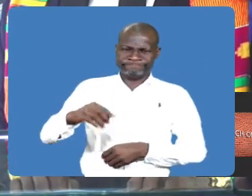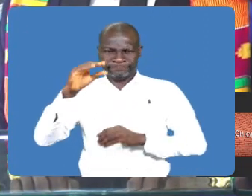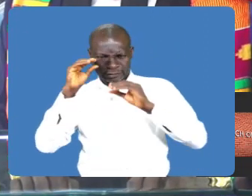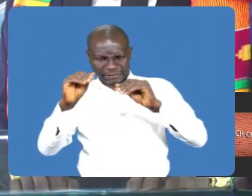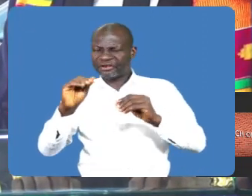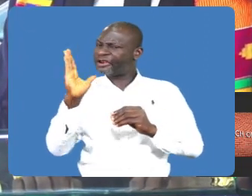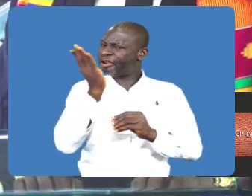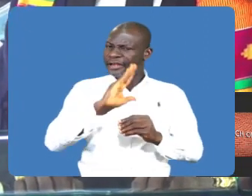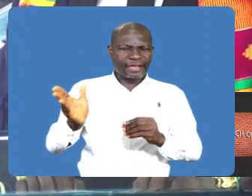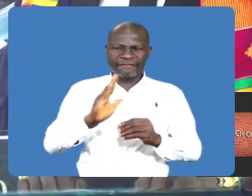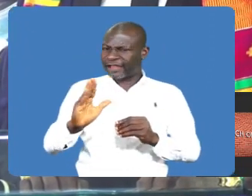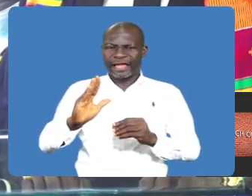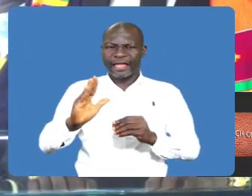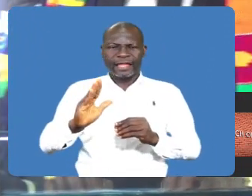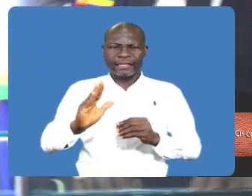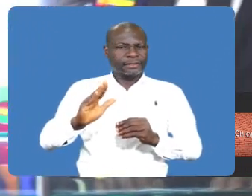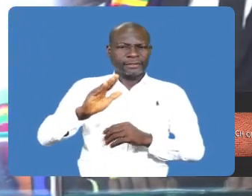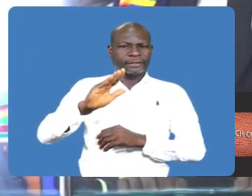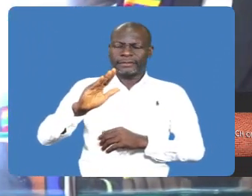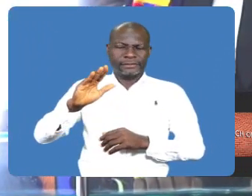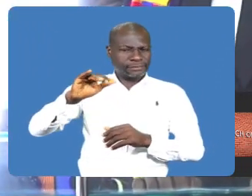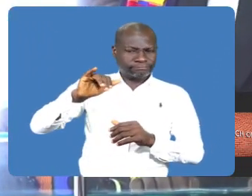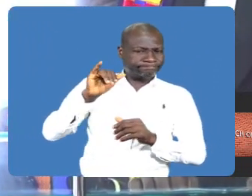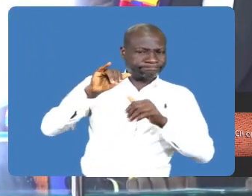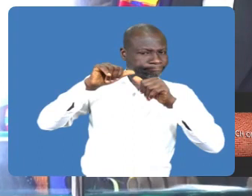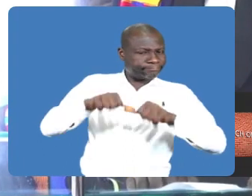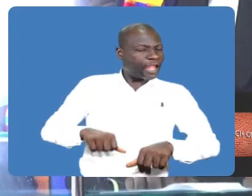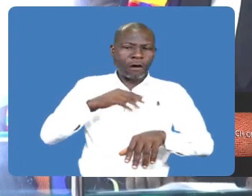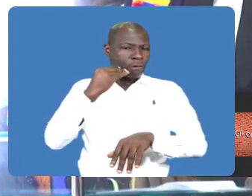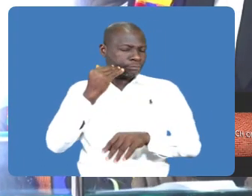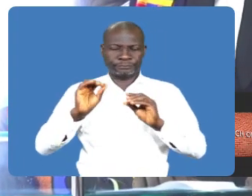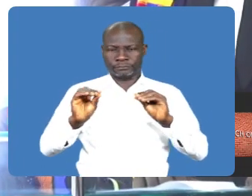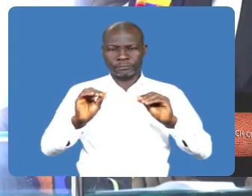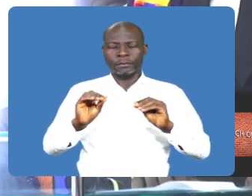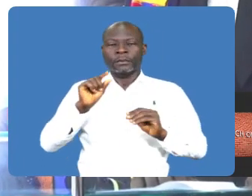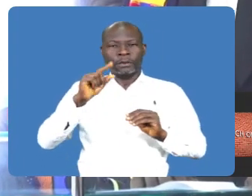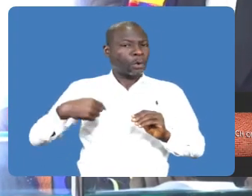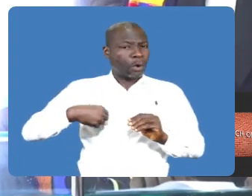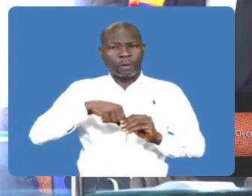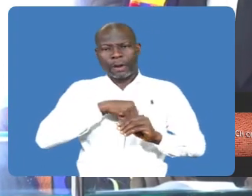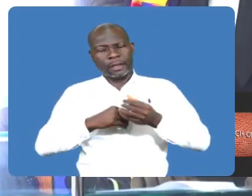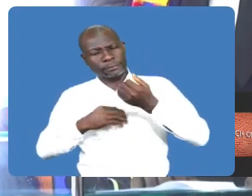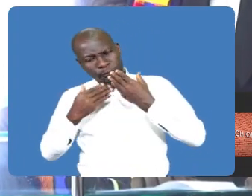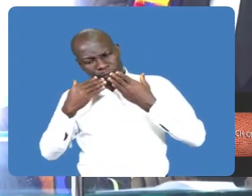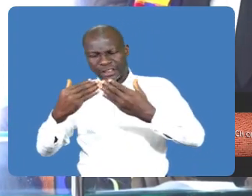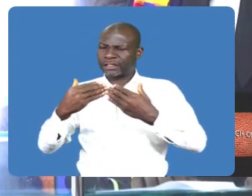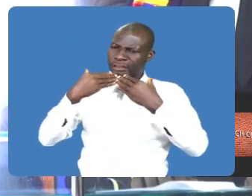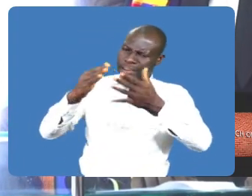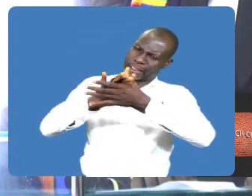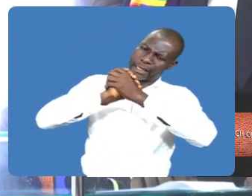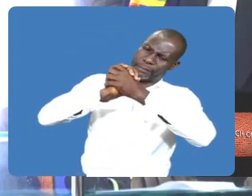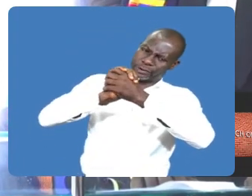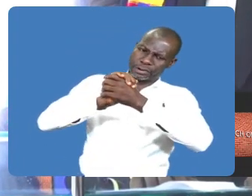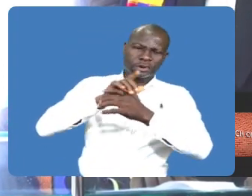sure you did not lack in any way in our academic works. We appreciate all your efforts and